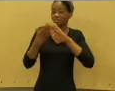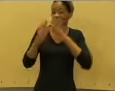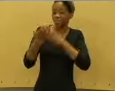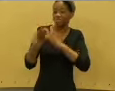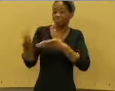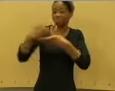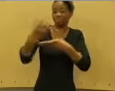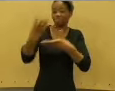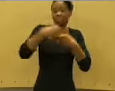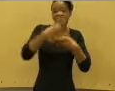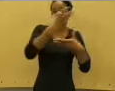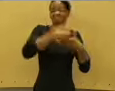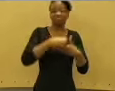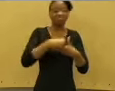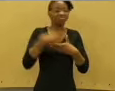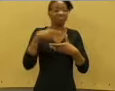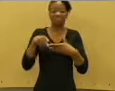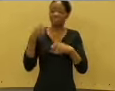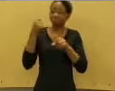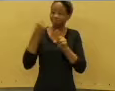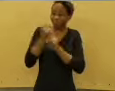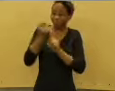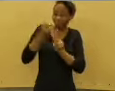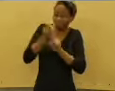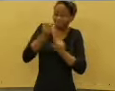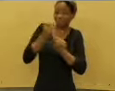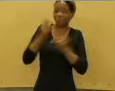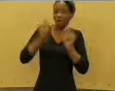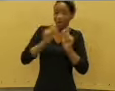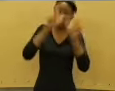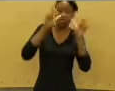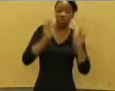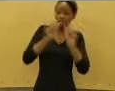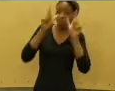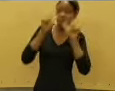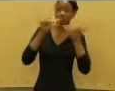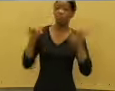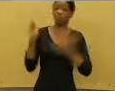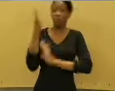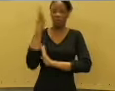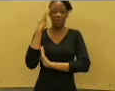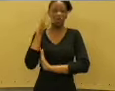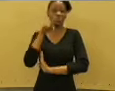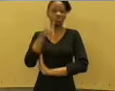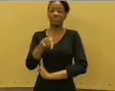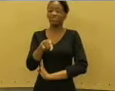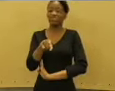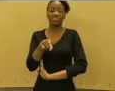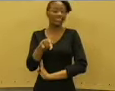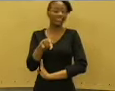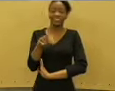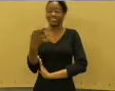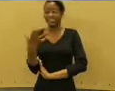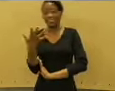organizations that are trying to do this hard work of trying to create awareness around the people that are on the fringe of society,